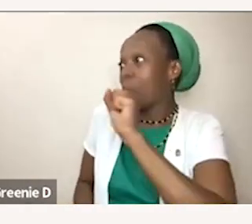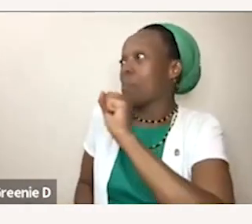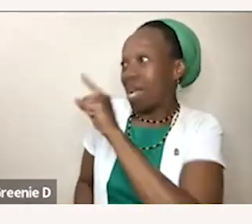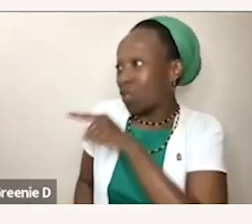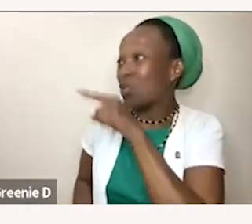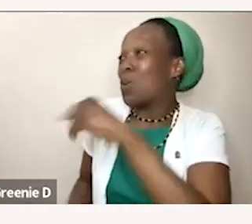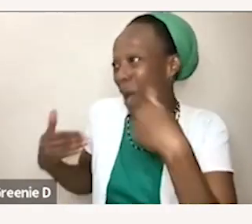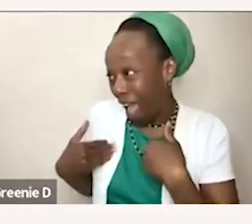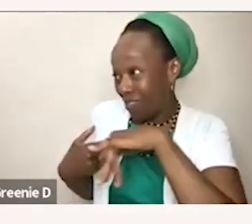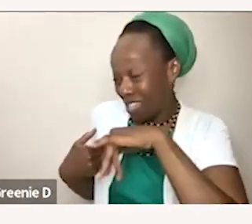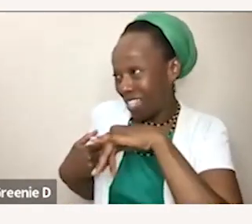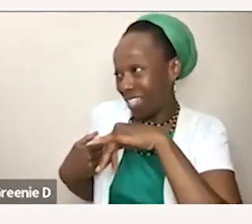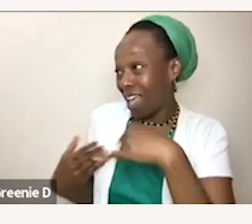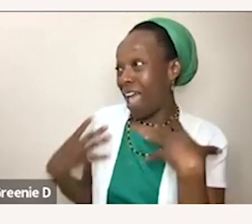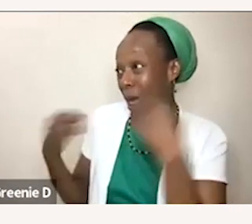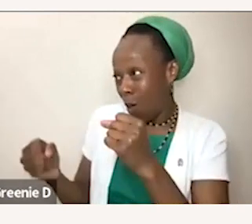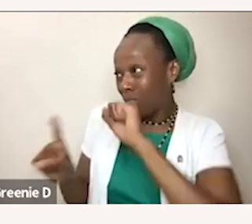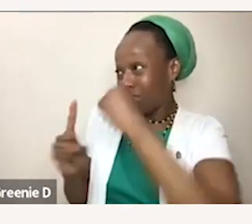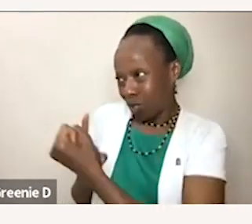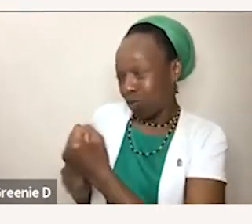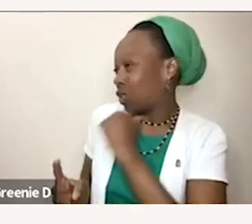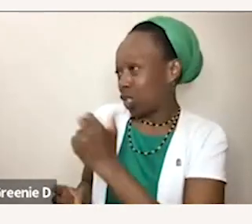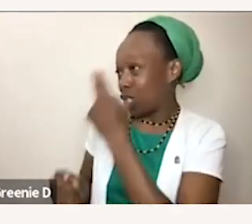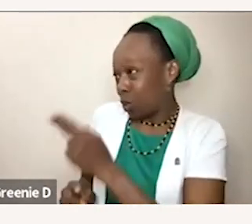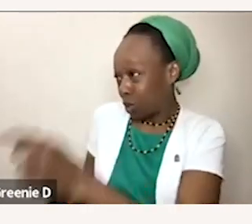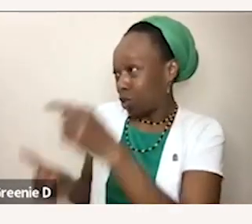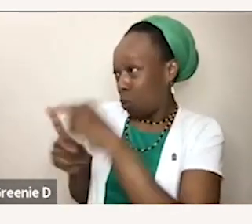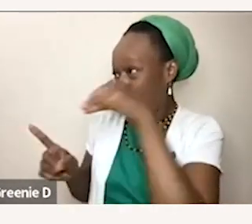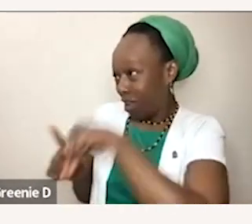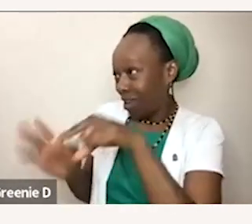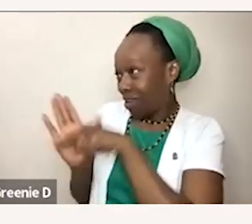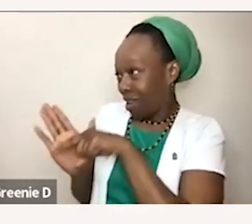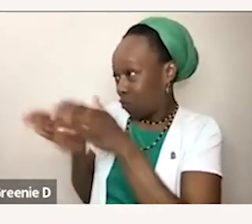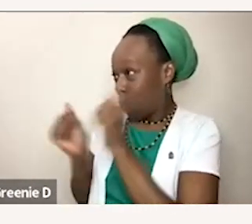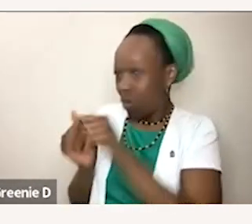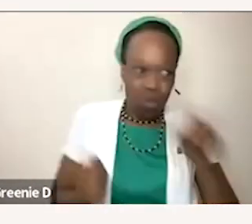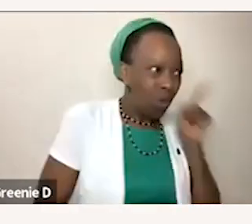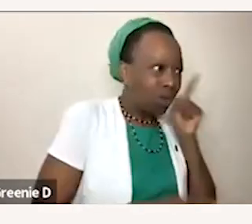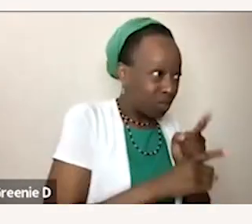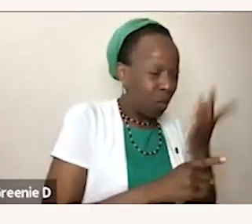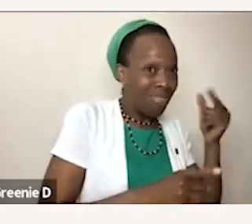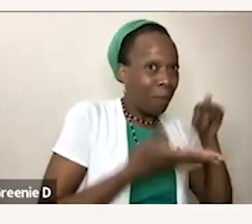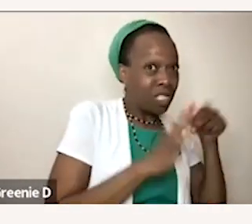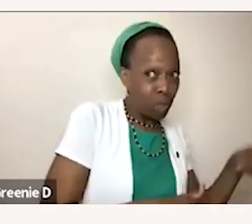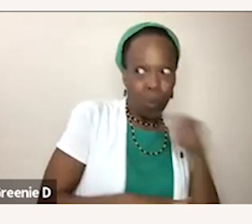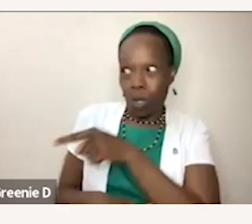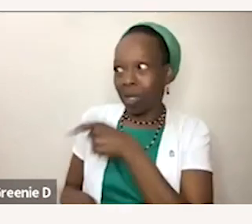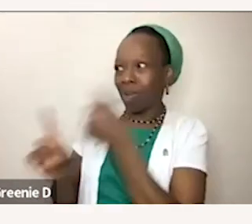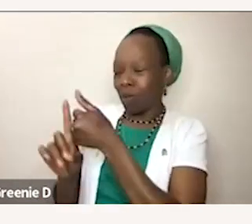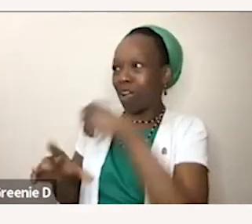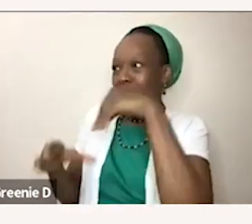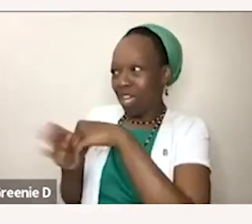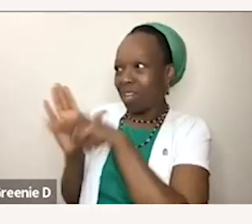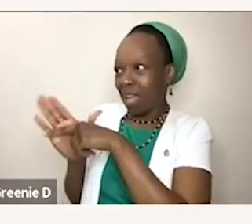diplegia and you shouldn't use that in a derogatory way because that means that you view yourself in a derogatory way." And I was